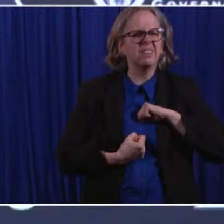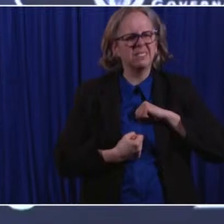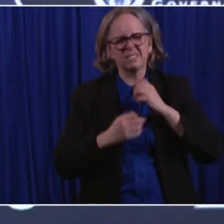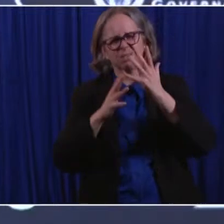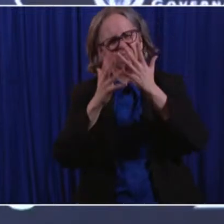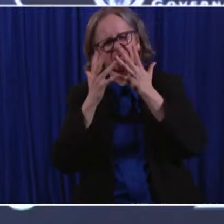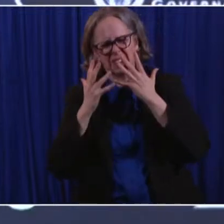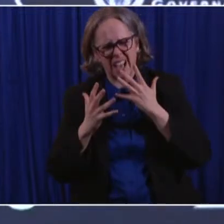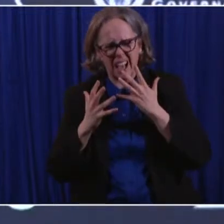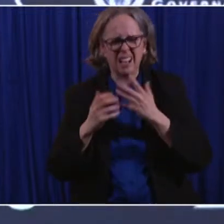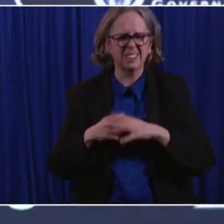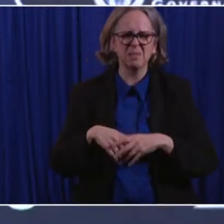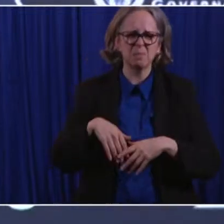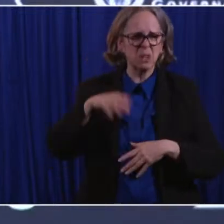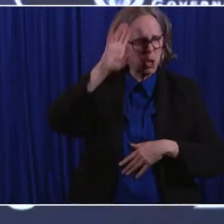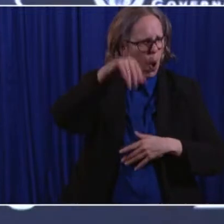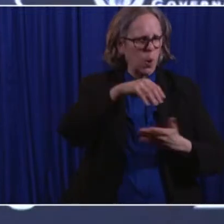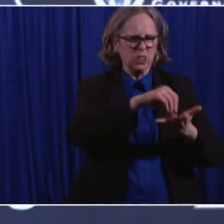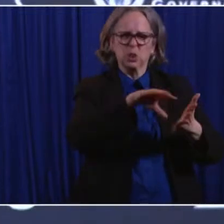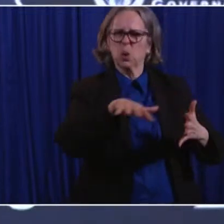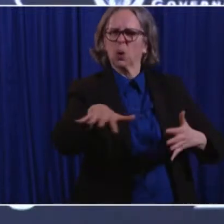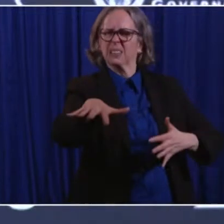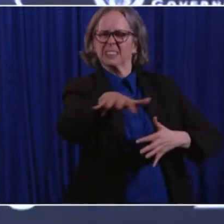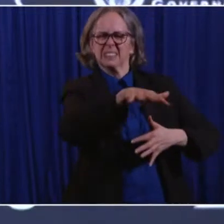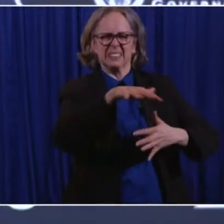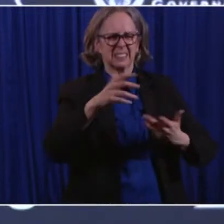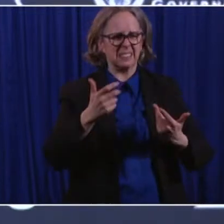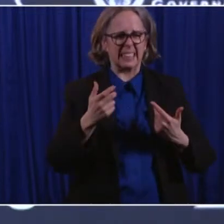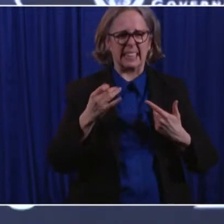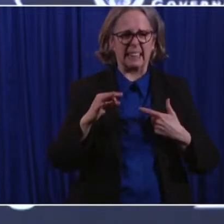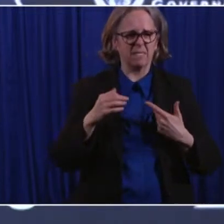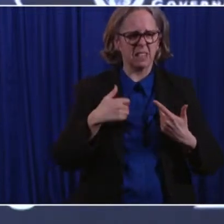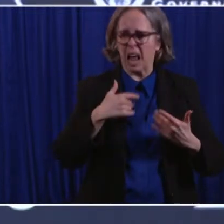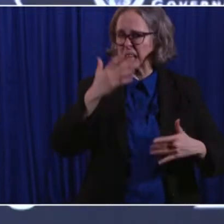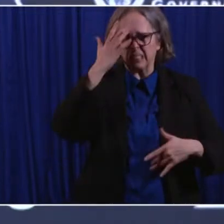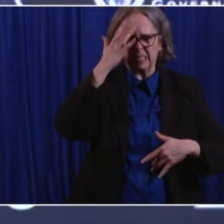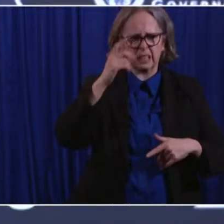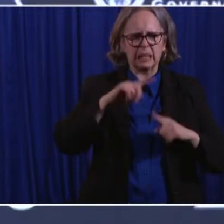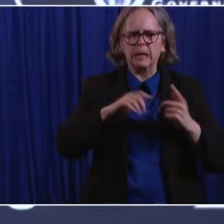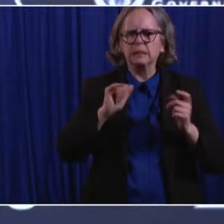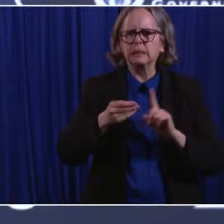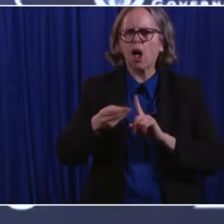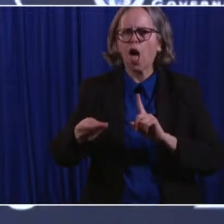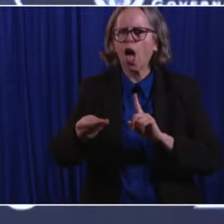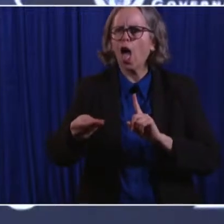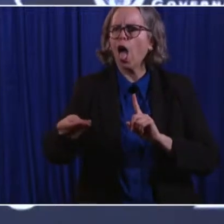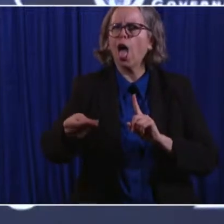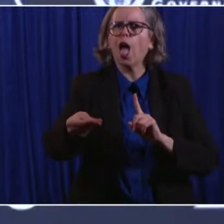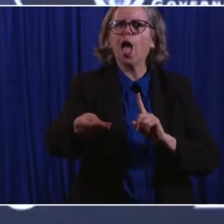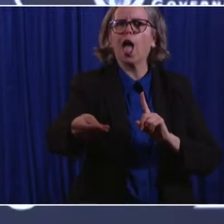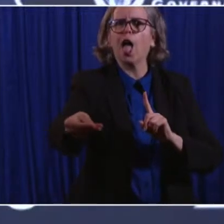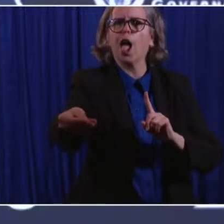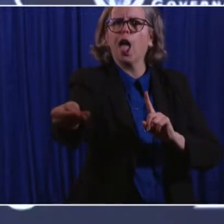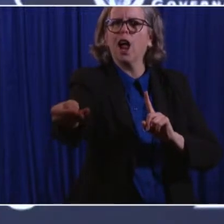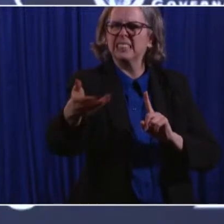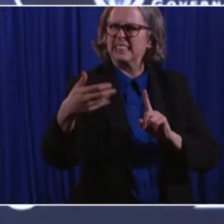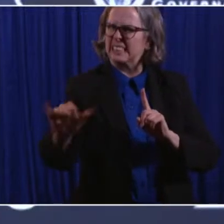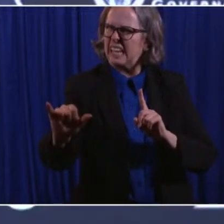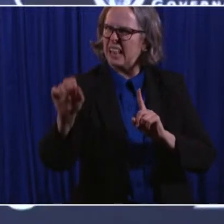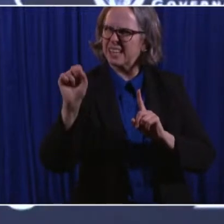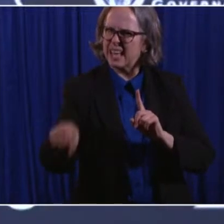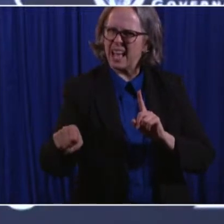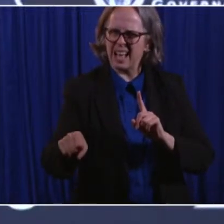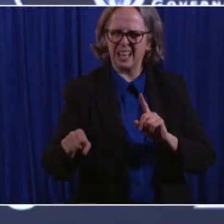students can carry it. And so, being able to get them vaccinated has the added